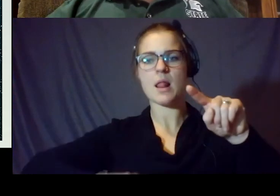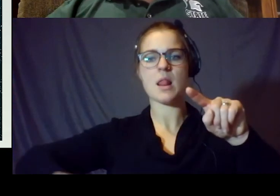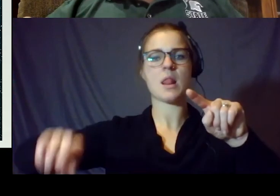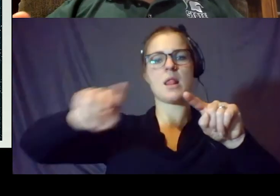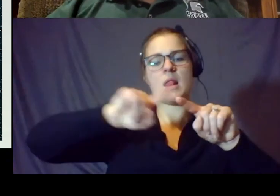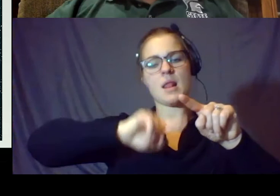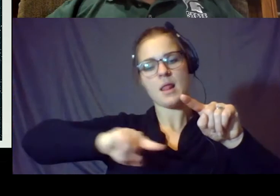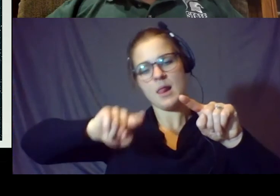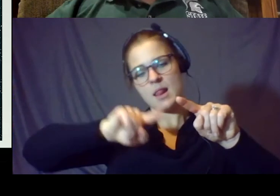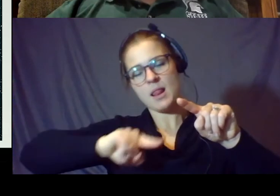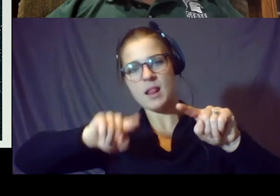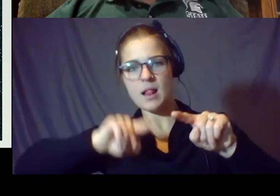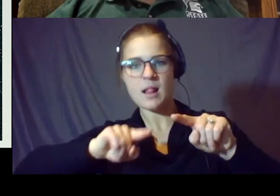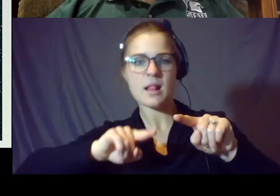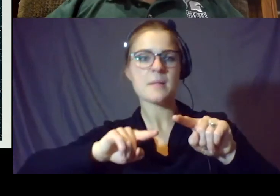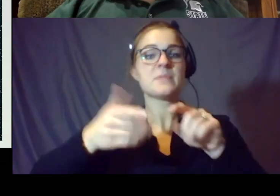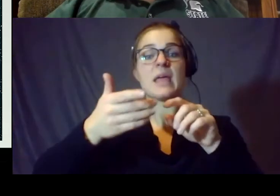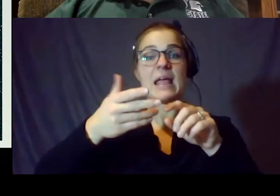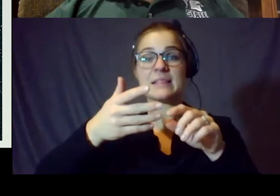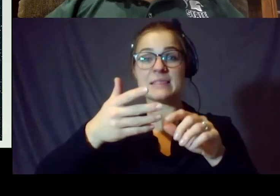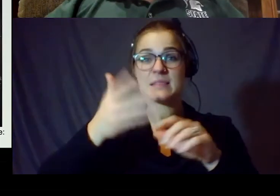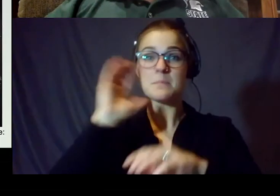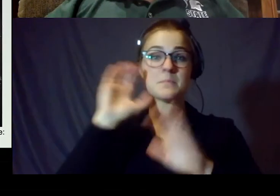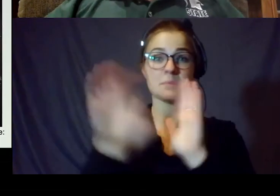cover image to this talk was also M31.